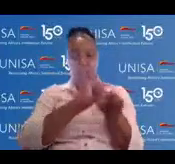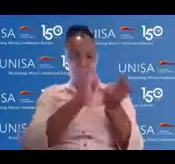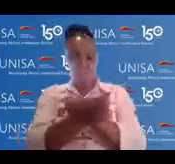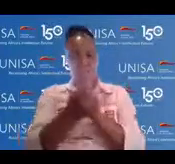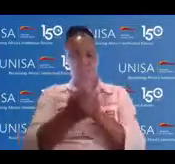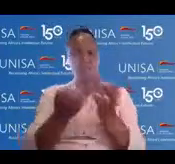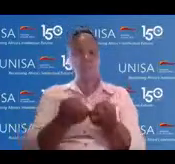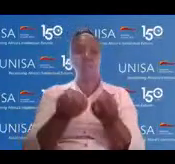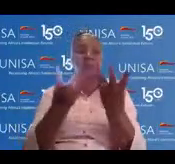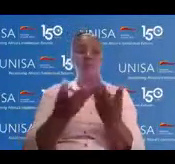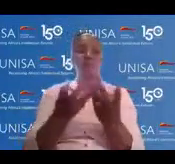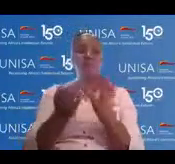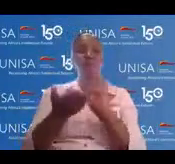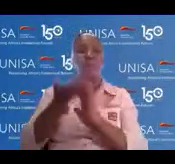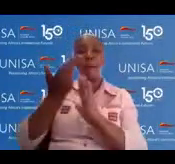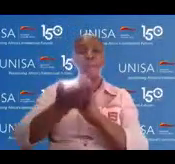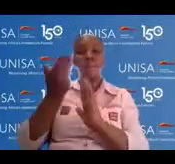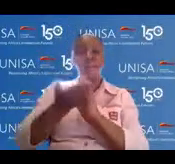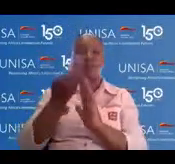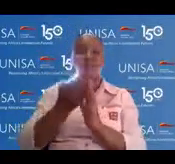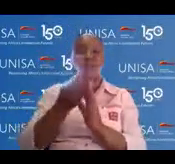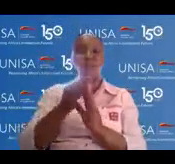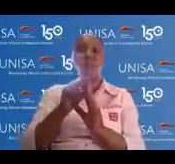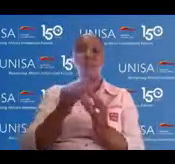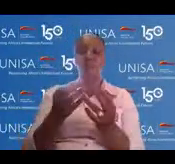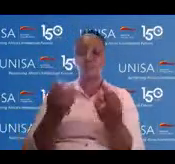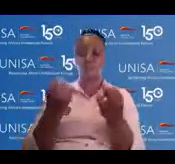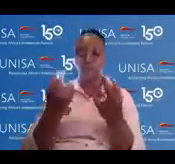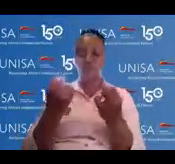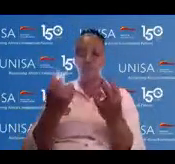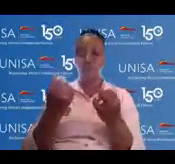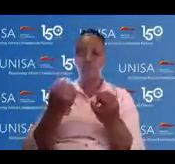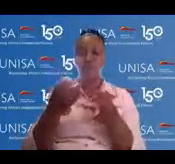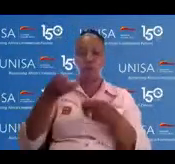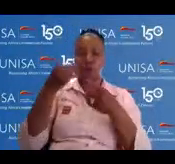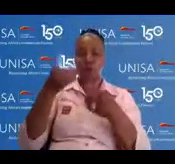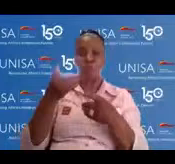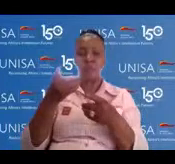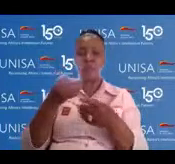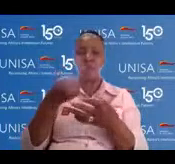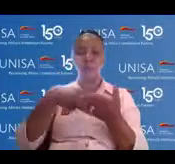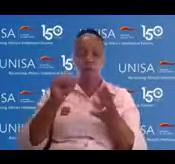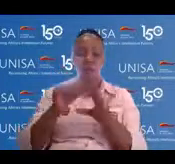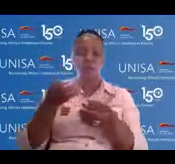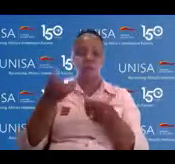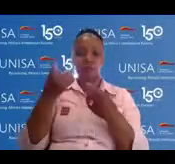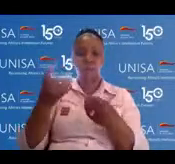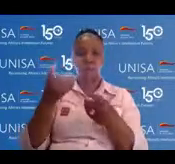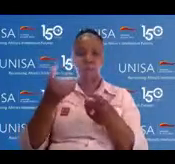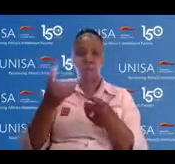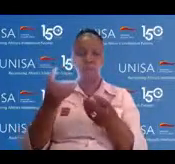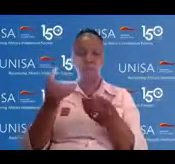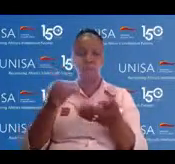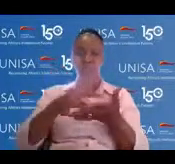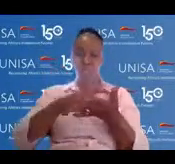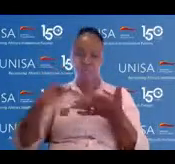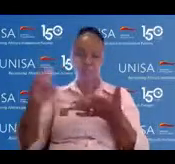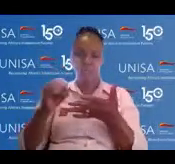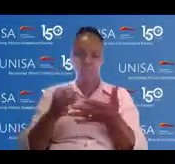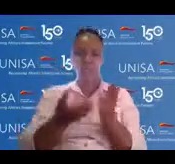upload an actual new document. So you just click on this one, delete it, and upload a new version.